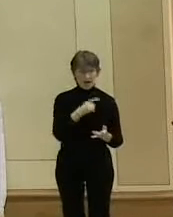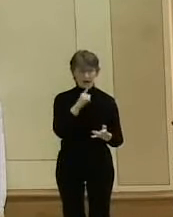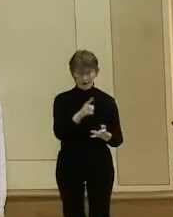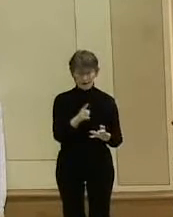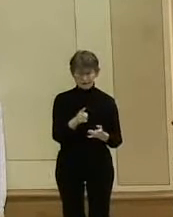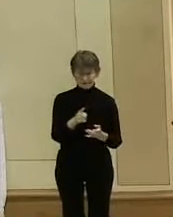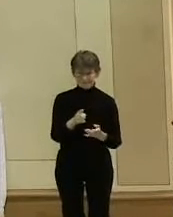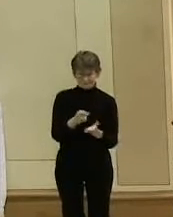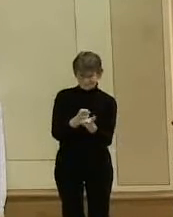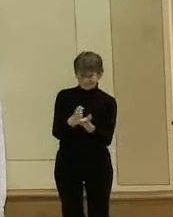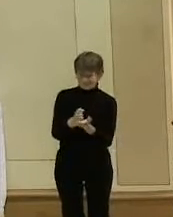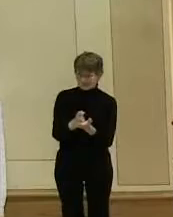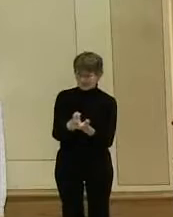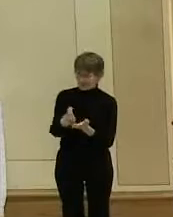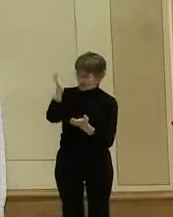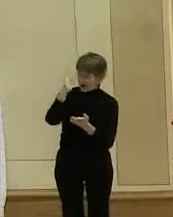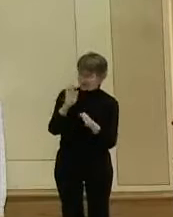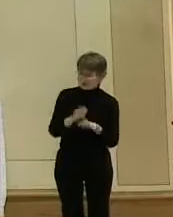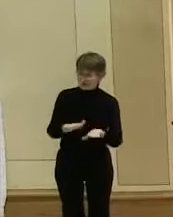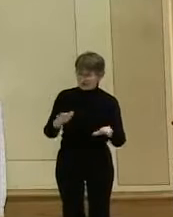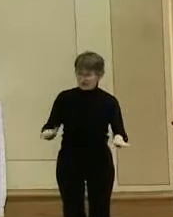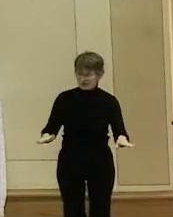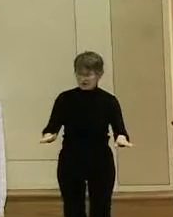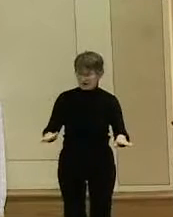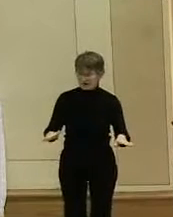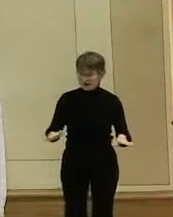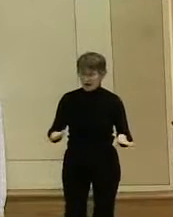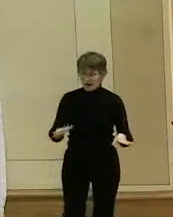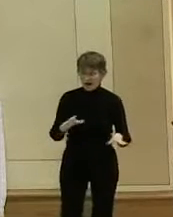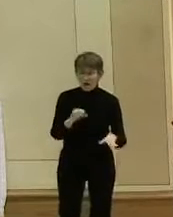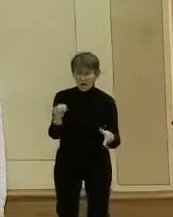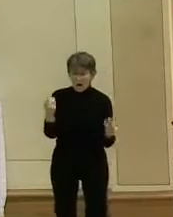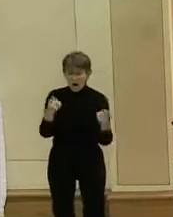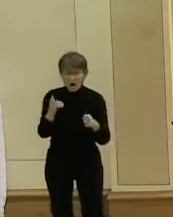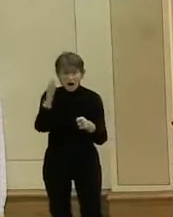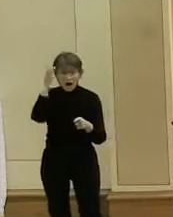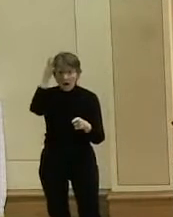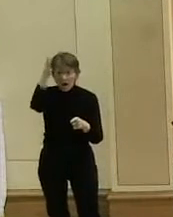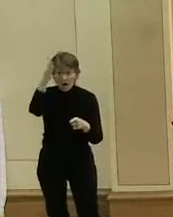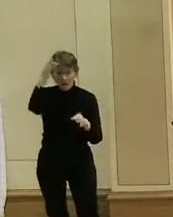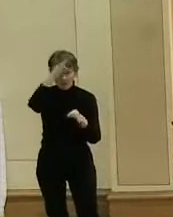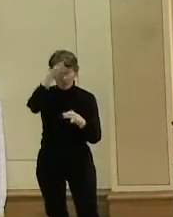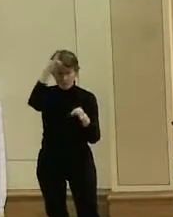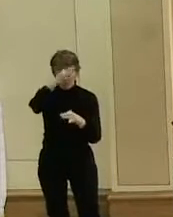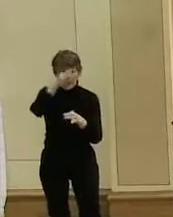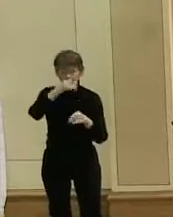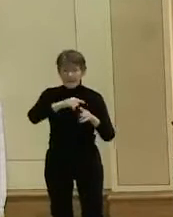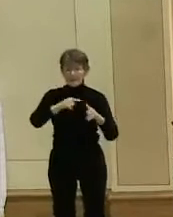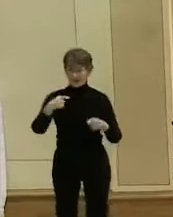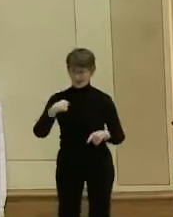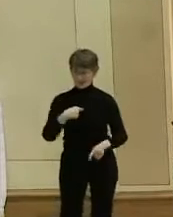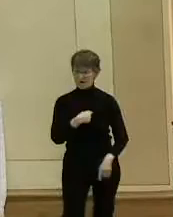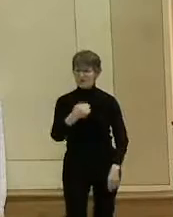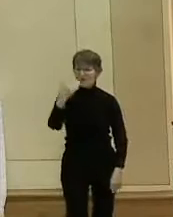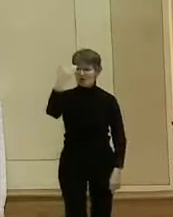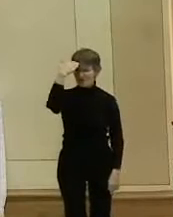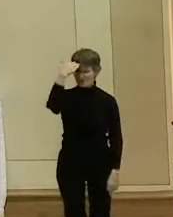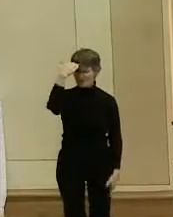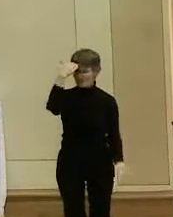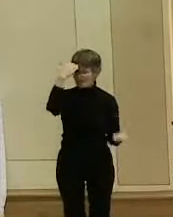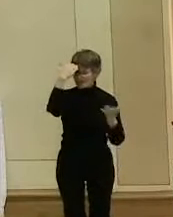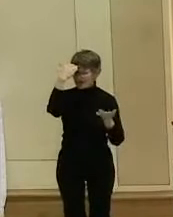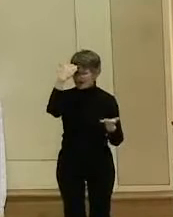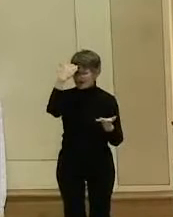God's children now. What we shall be has not yet been revealed. We do know that when it